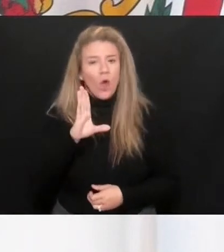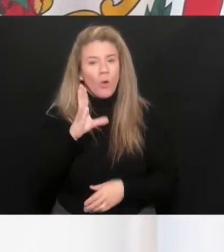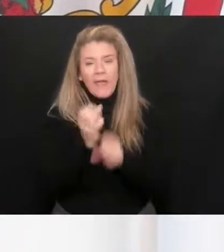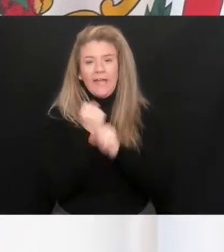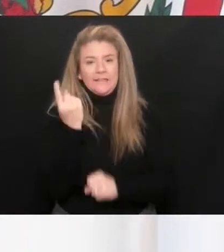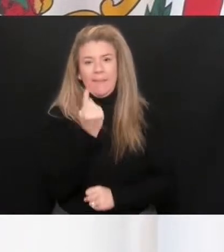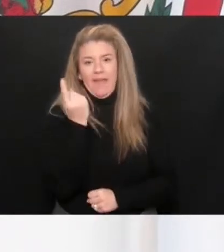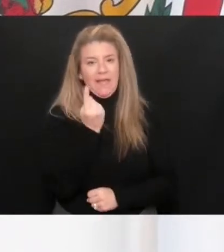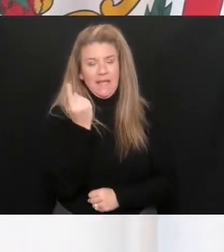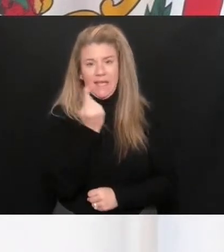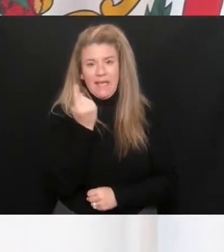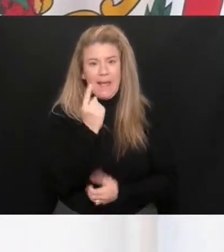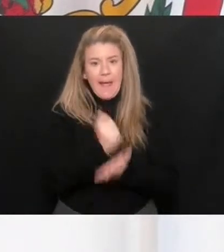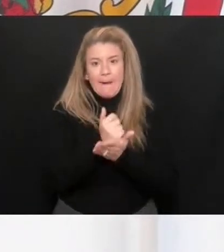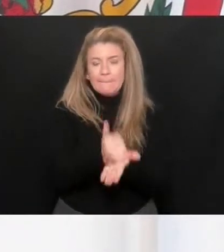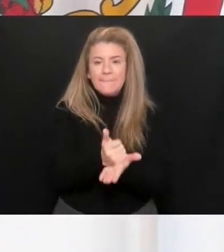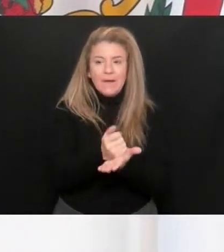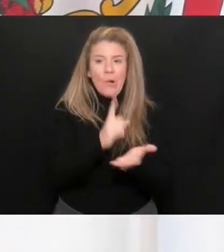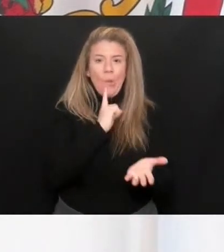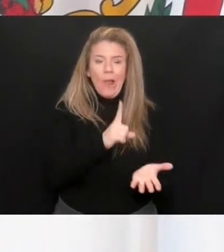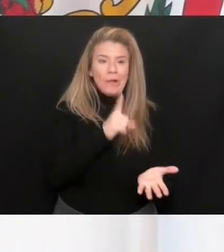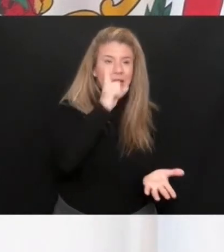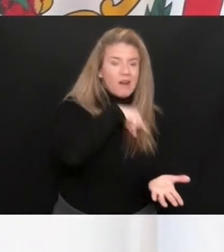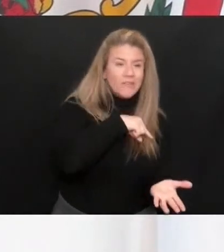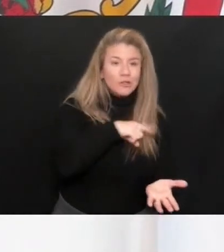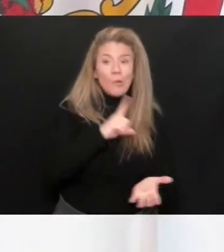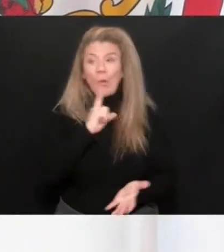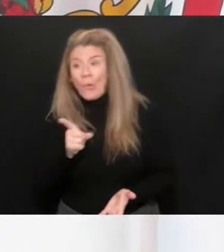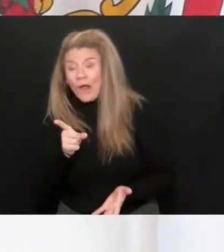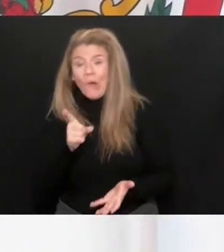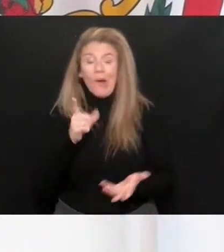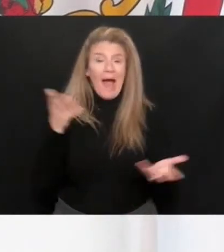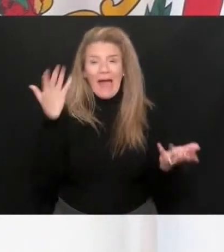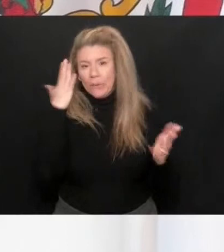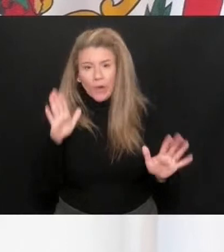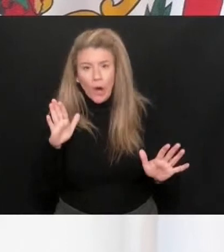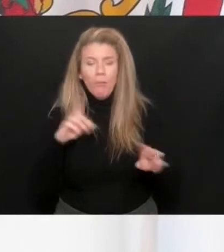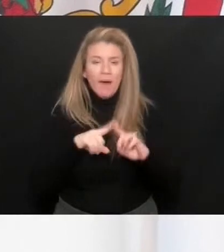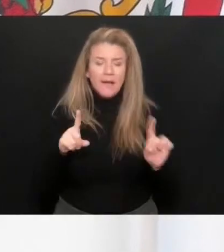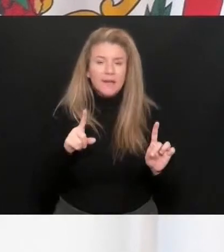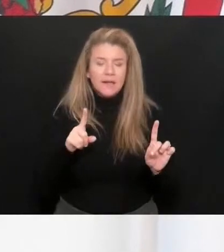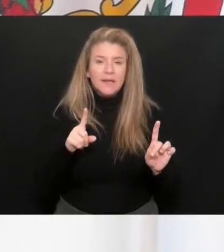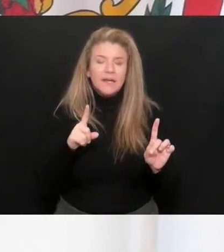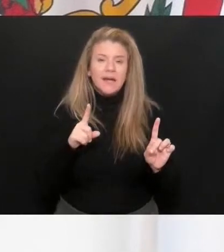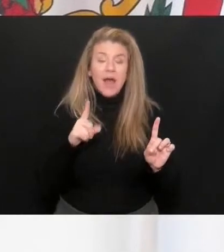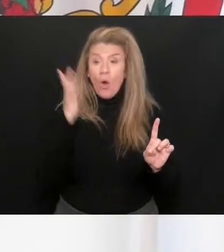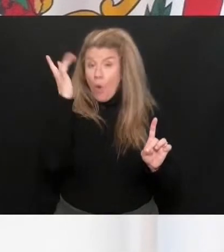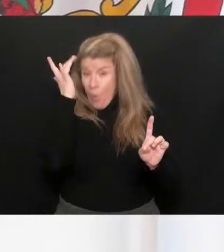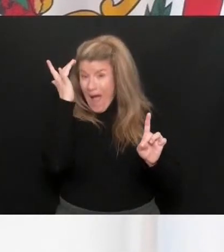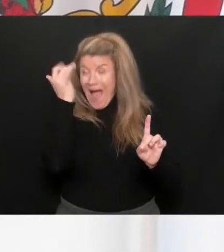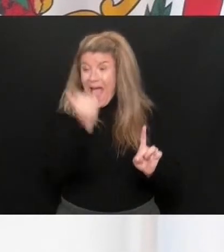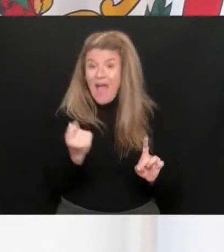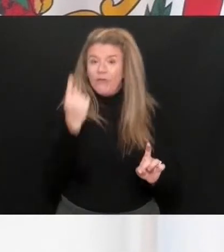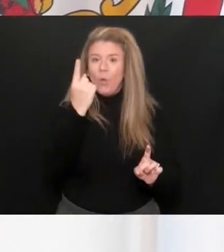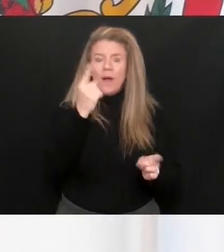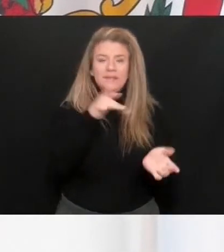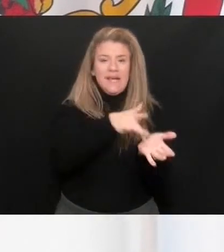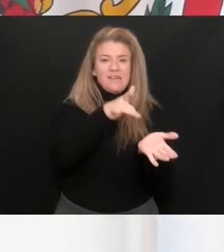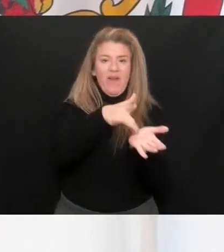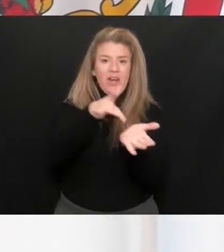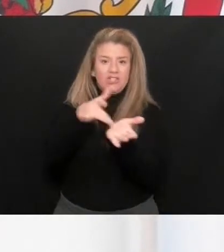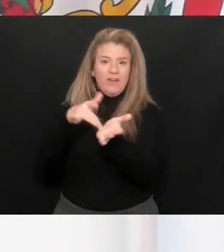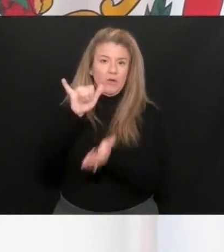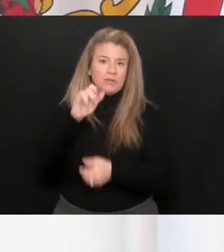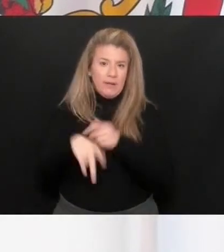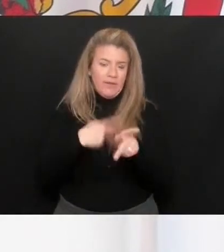it's artificial or realistic, will be, argumentative, but because everybody takes advantage of these things.